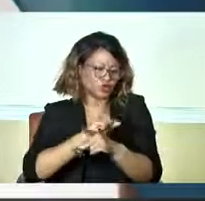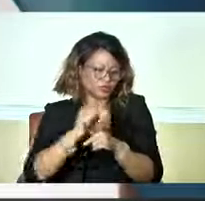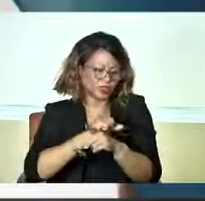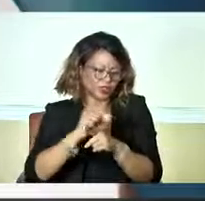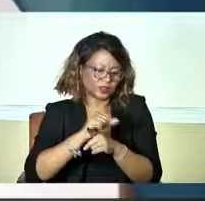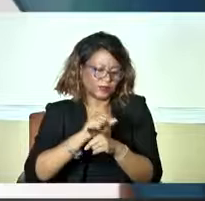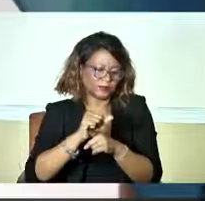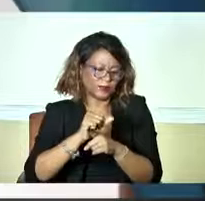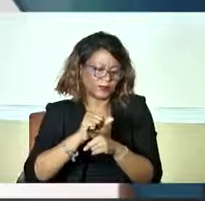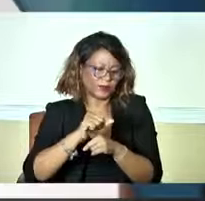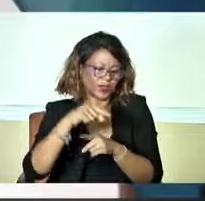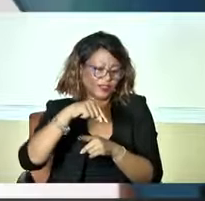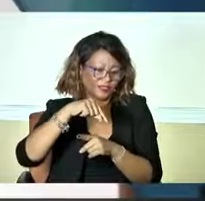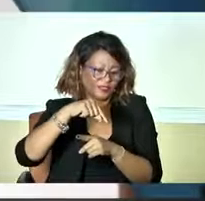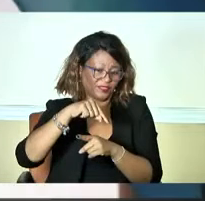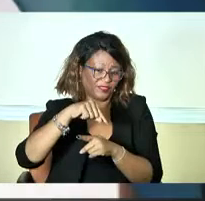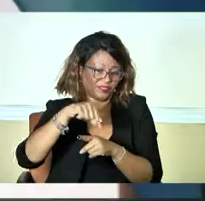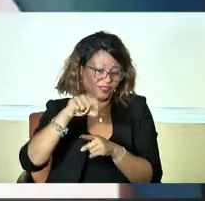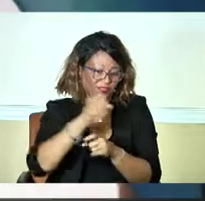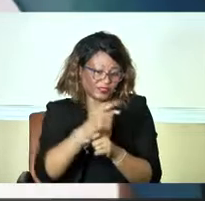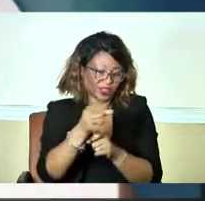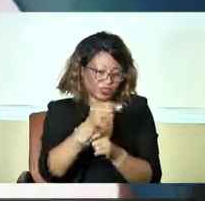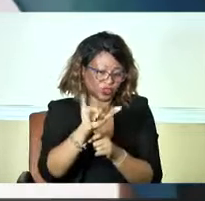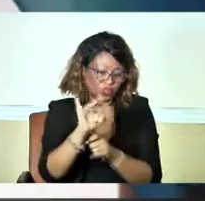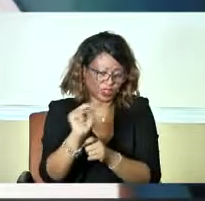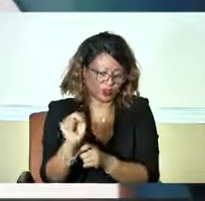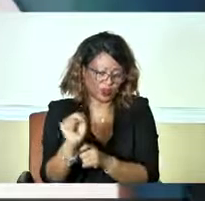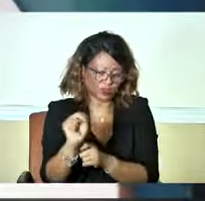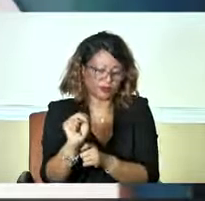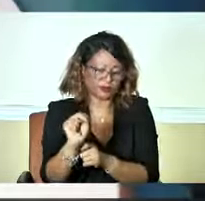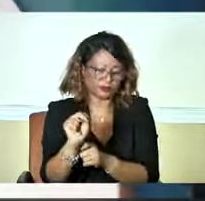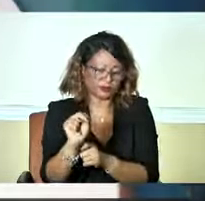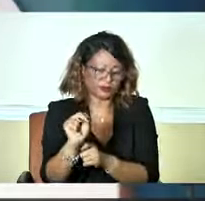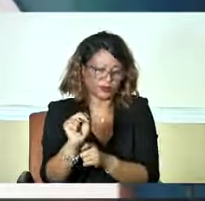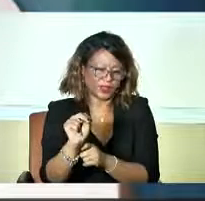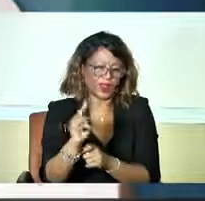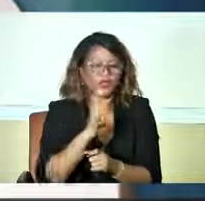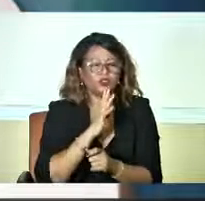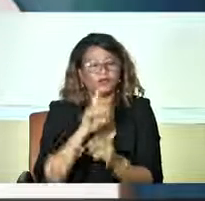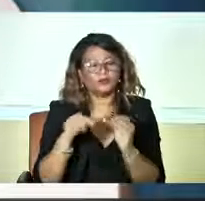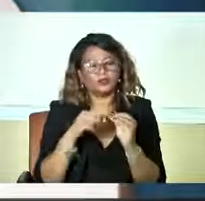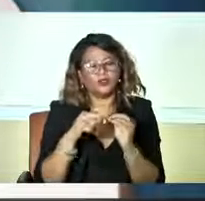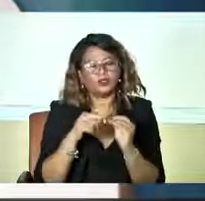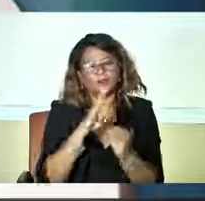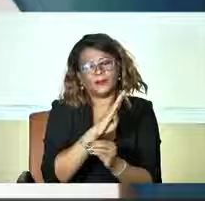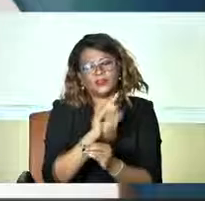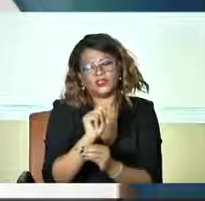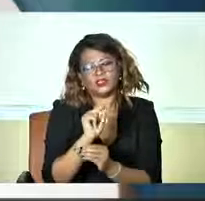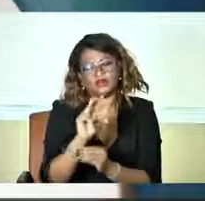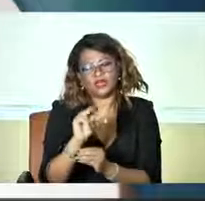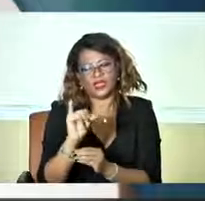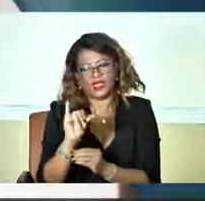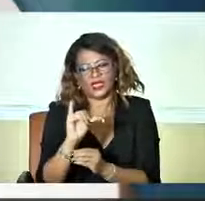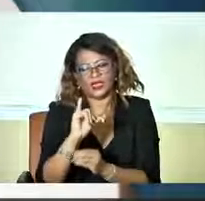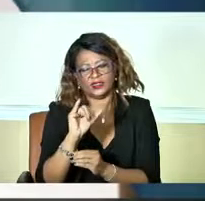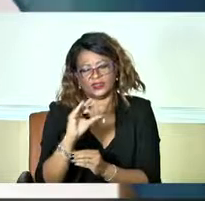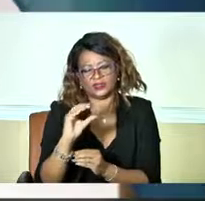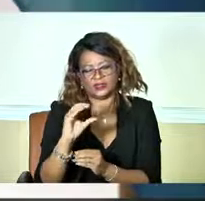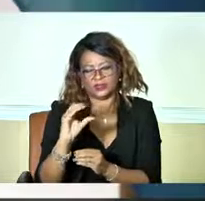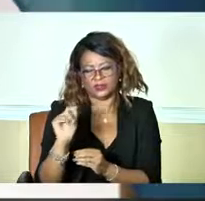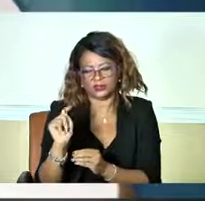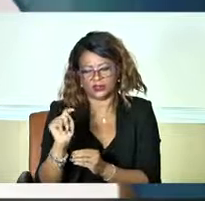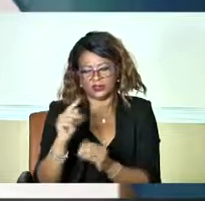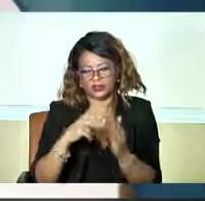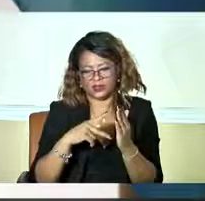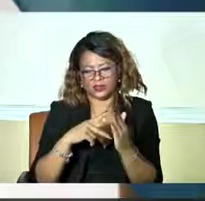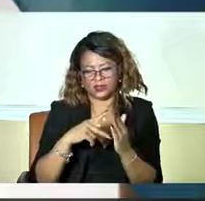session this January. I want to talk to you really about the Btvi ICT Skills Development